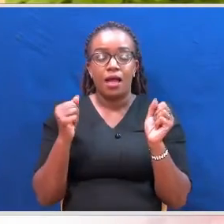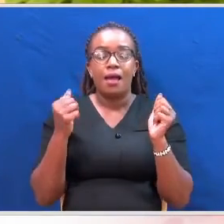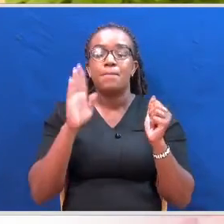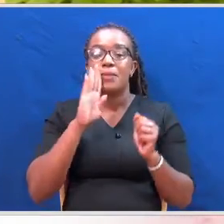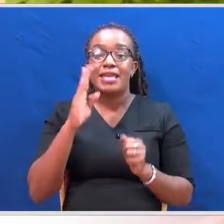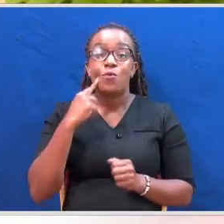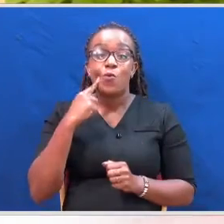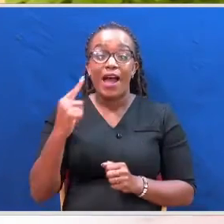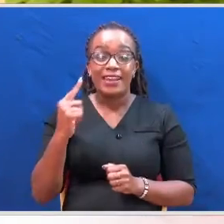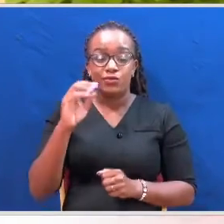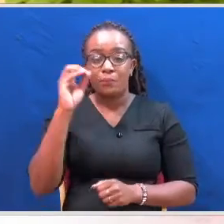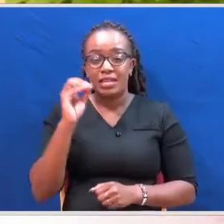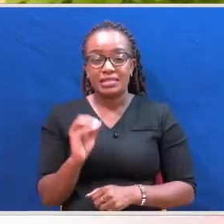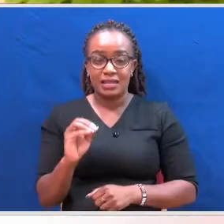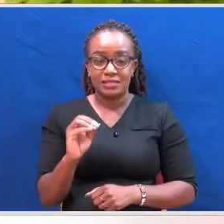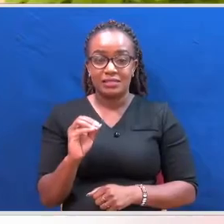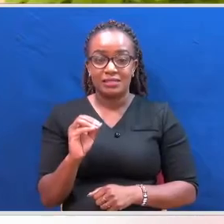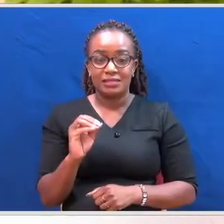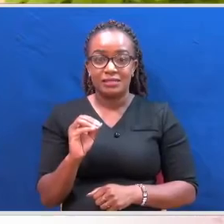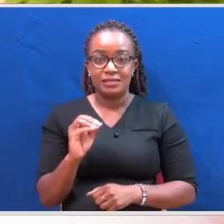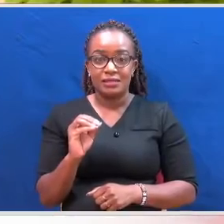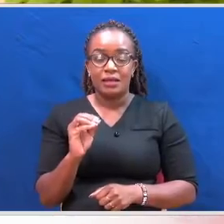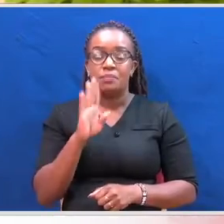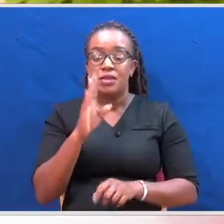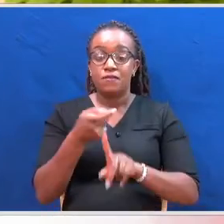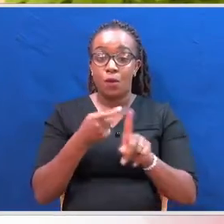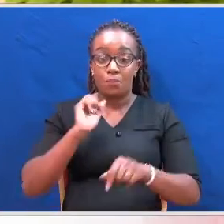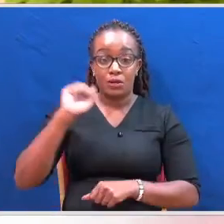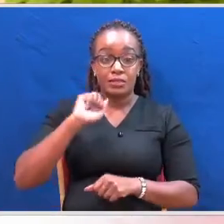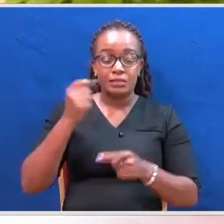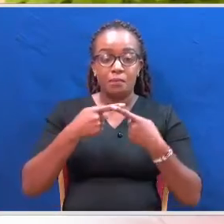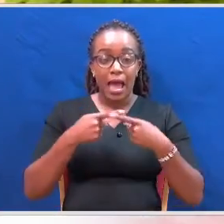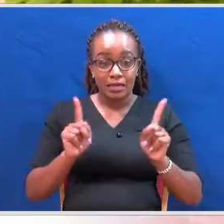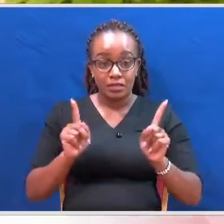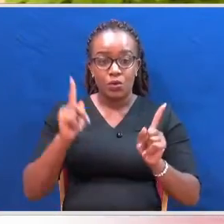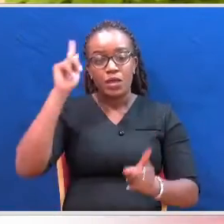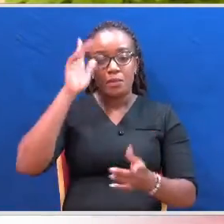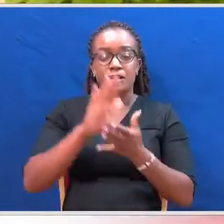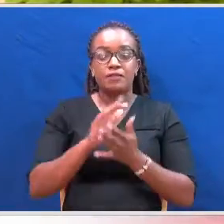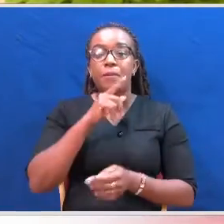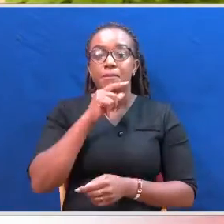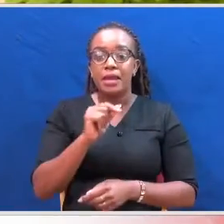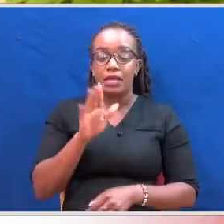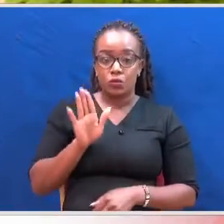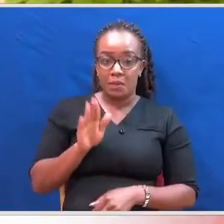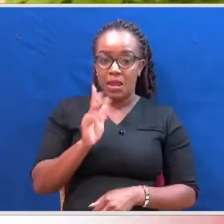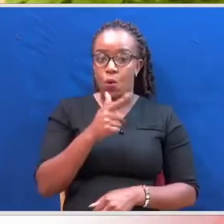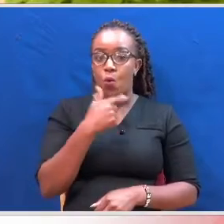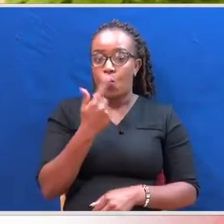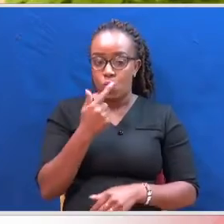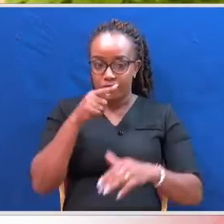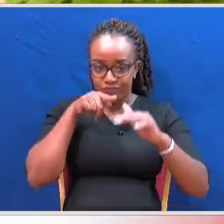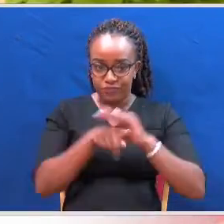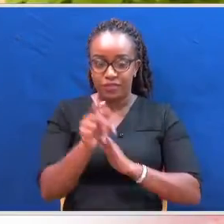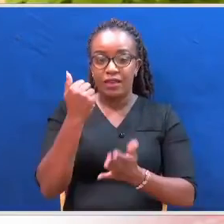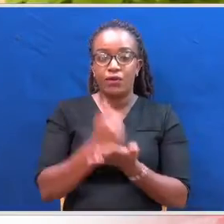100% insulated from politics, but we want to believe that the men and women who eventually get into office,